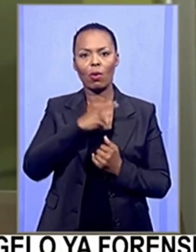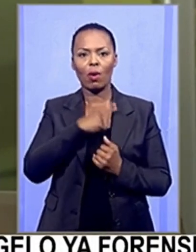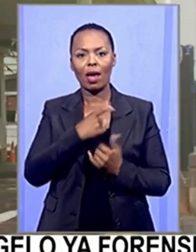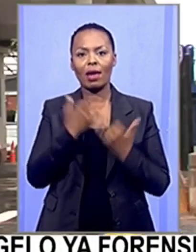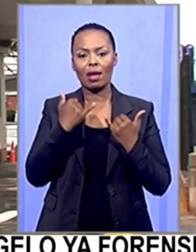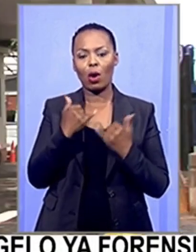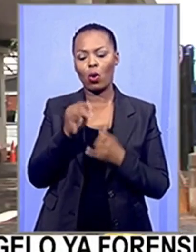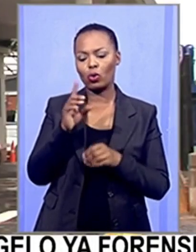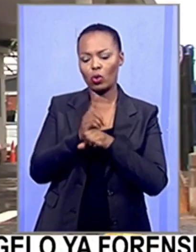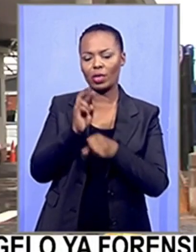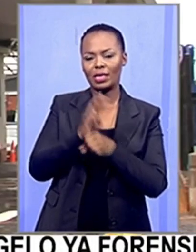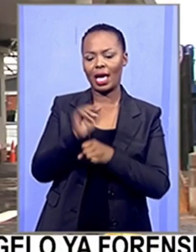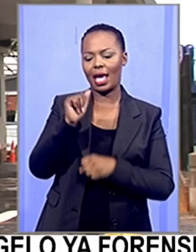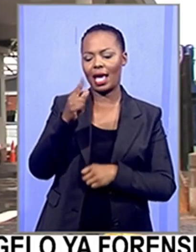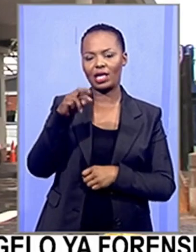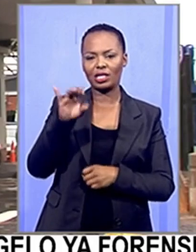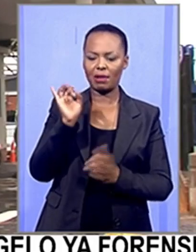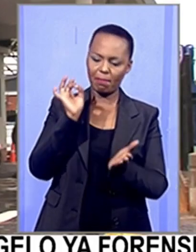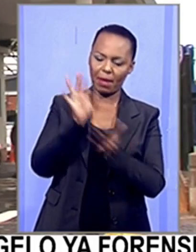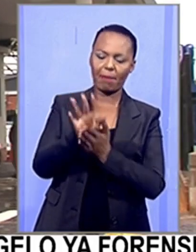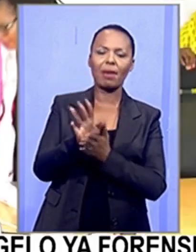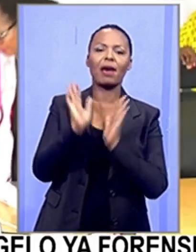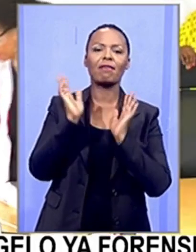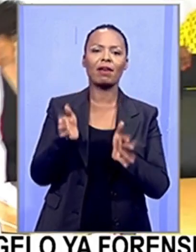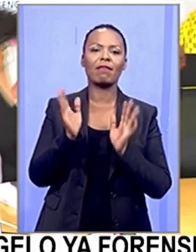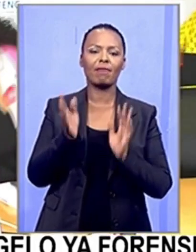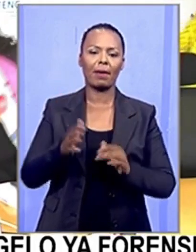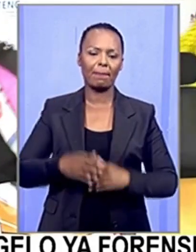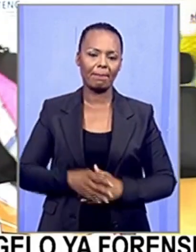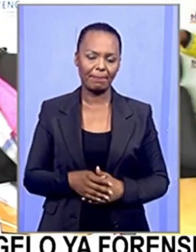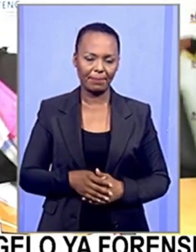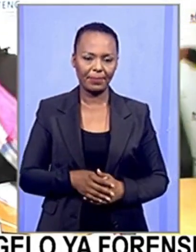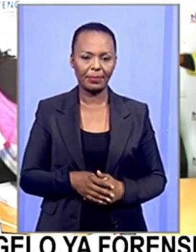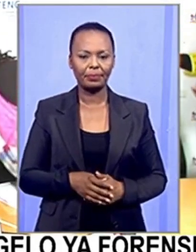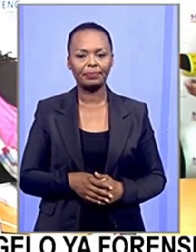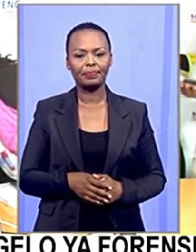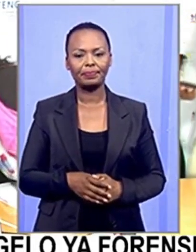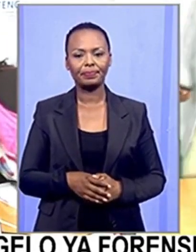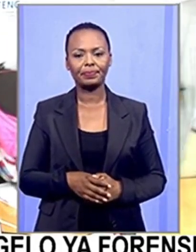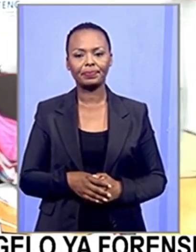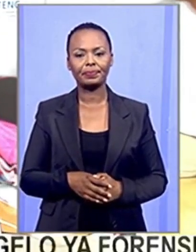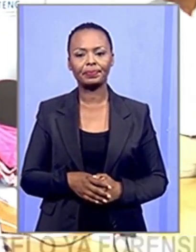Dr. Ashley Mthunzi a lelekwe. Molemone motho wa SABC News, Tembisa.